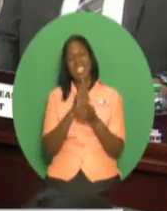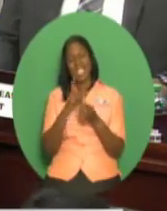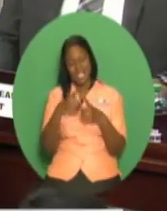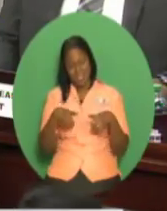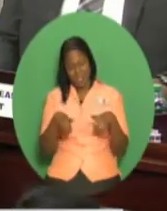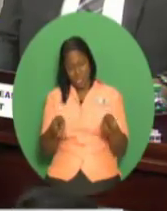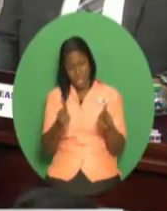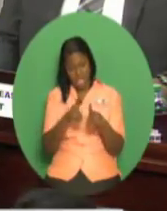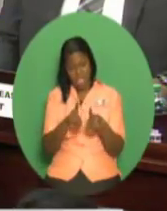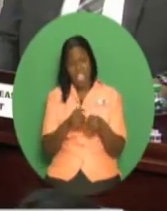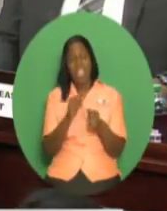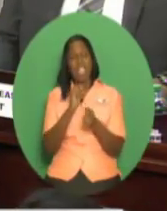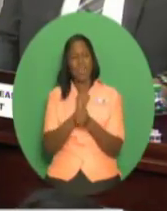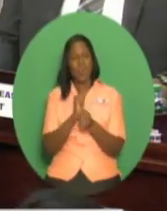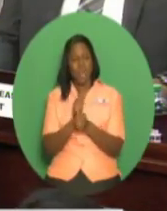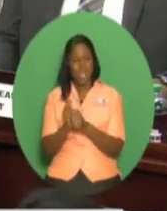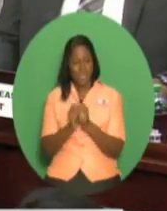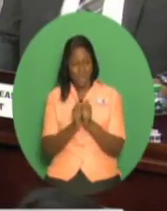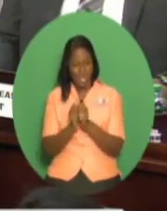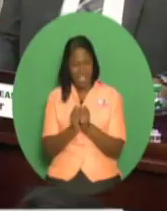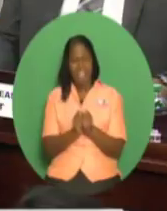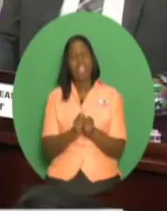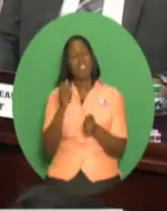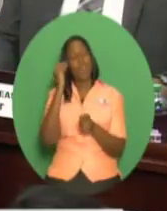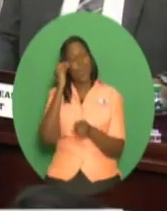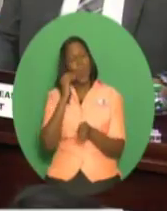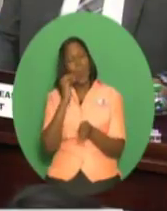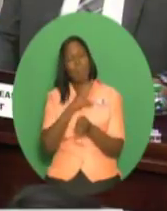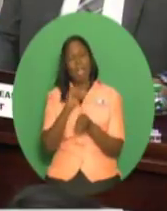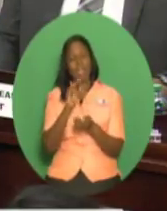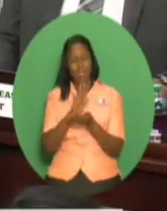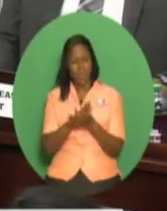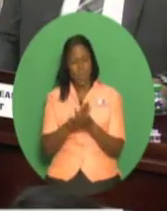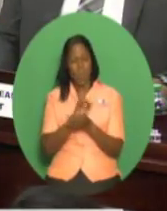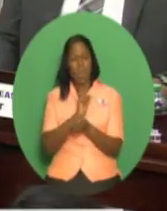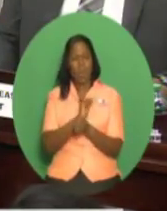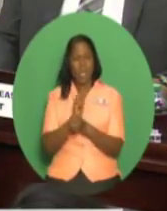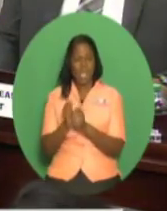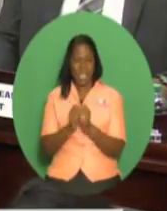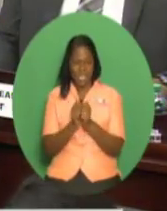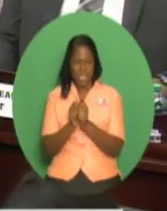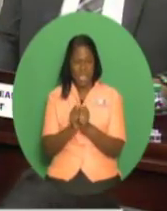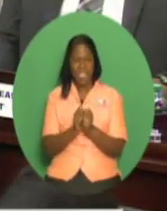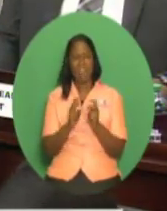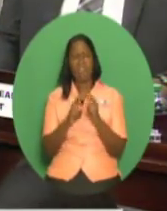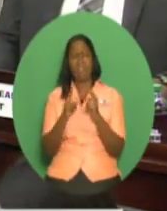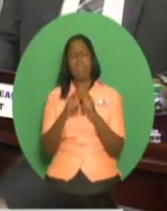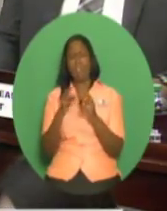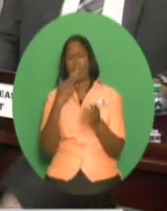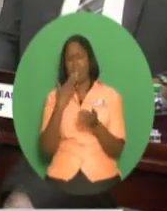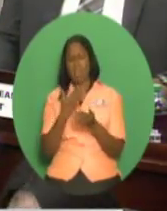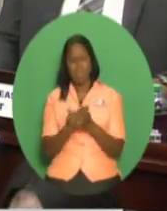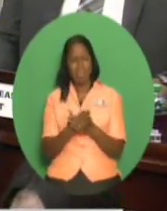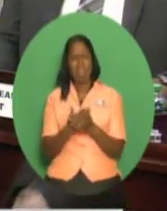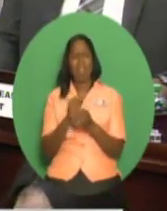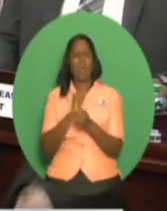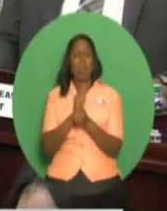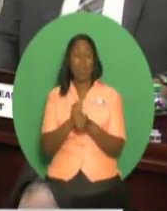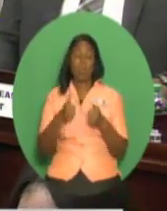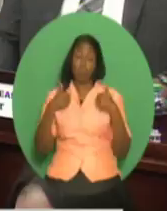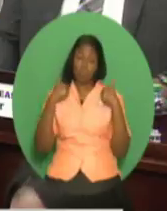partnerships between the home and the school. Again, this has proven to be very effective and very